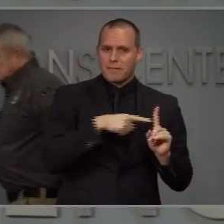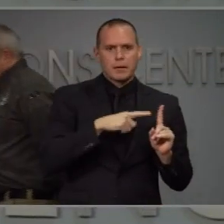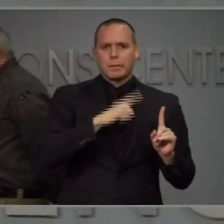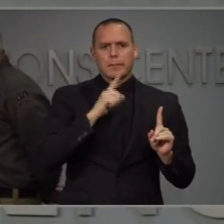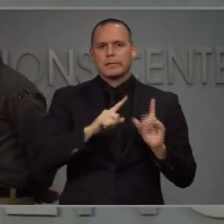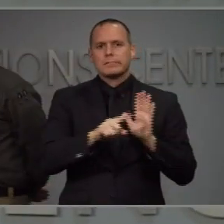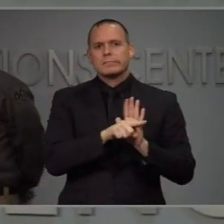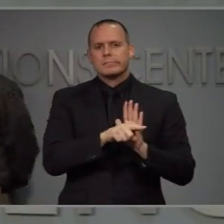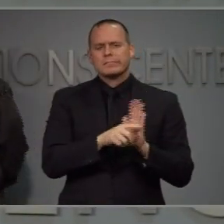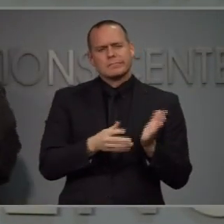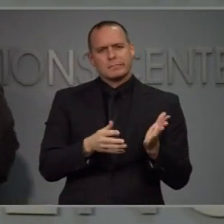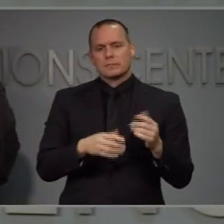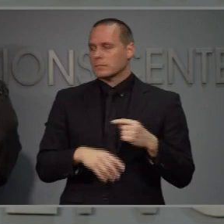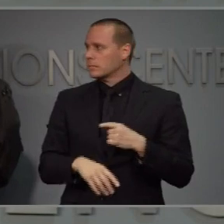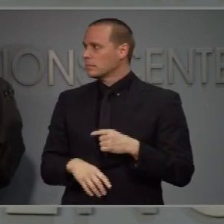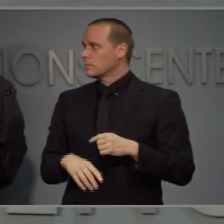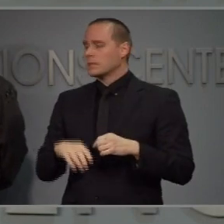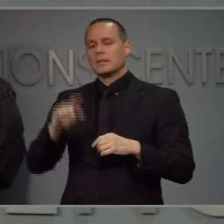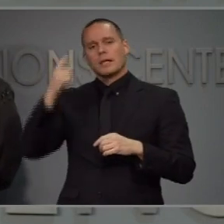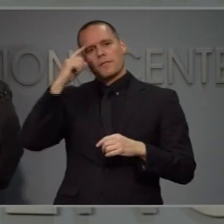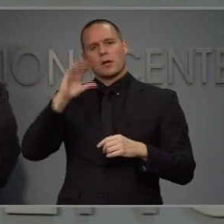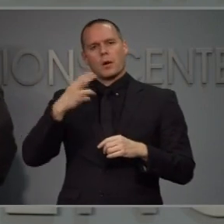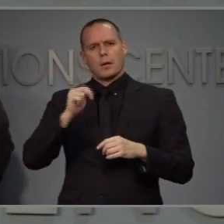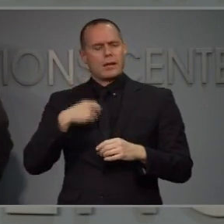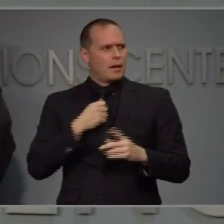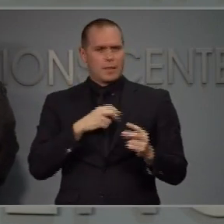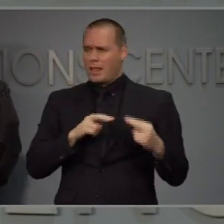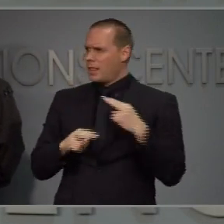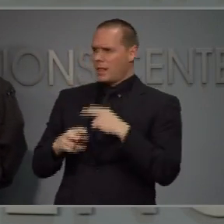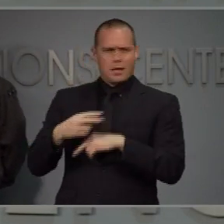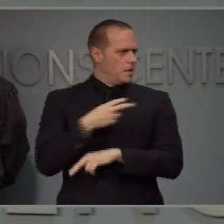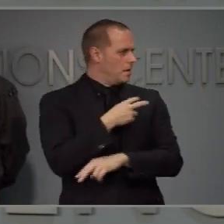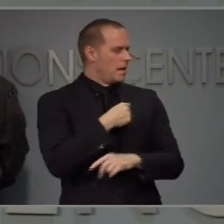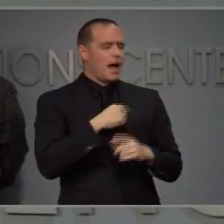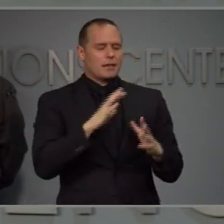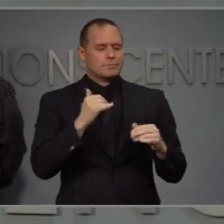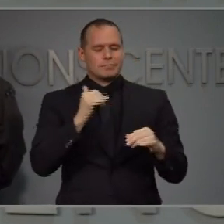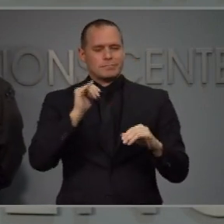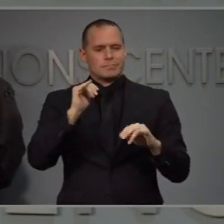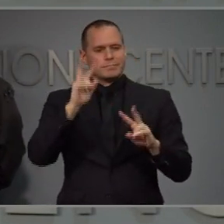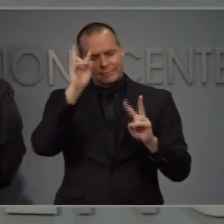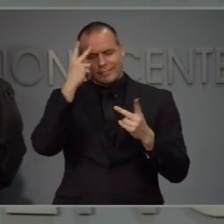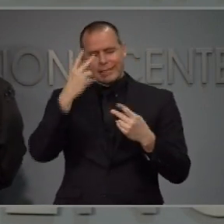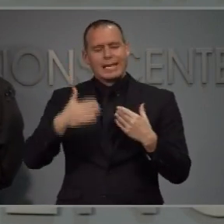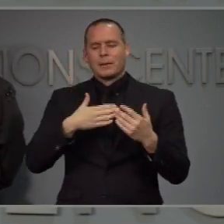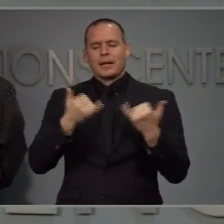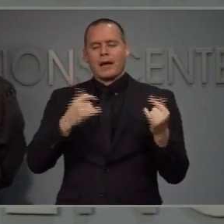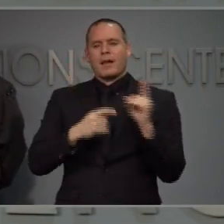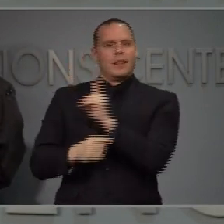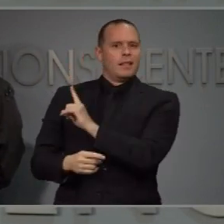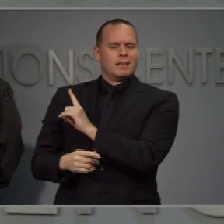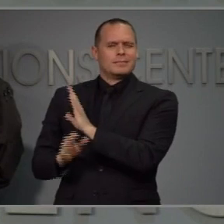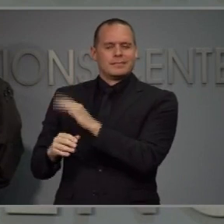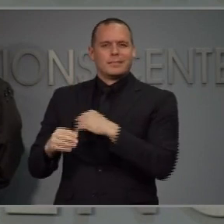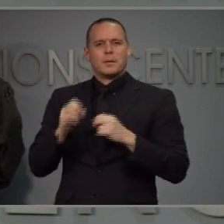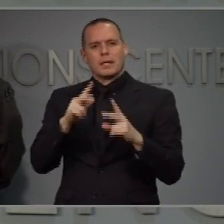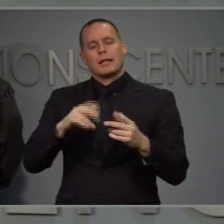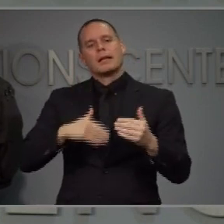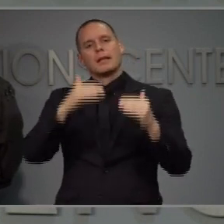Thank you, Dr. Cohen. I went the wrong way. I'm used to having you on that side, so I have to remember that. All right. Thank you very much. Our next question, please.